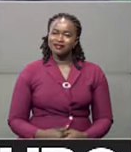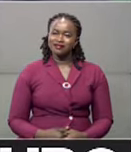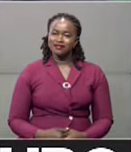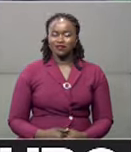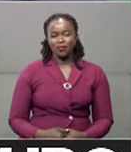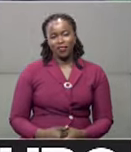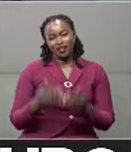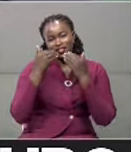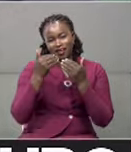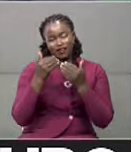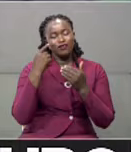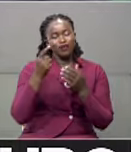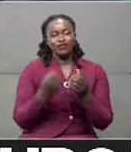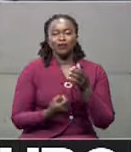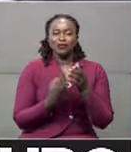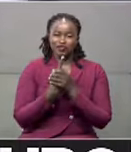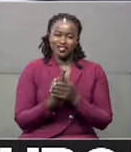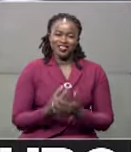thank you for the opportunity. Thank you.